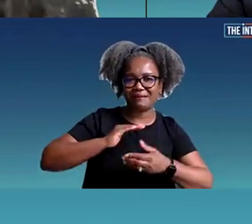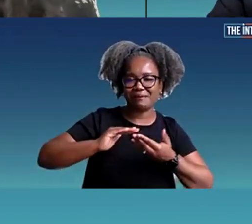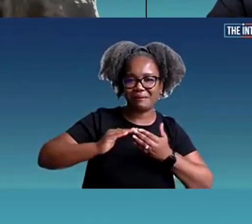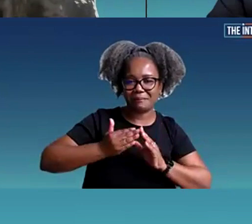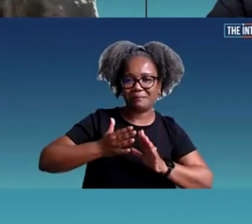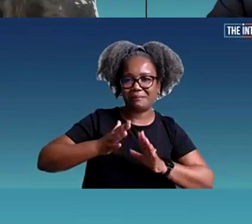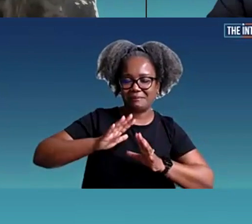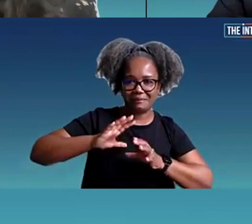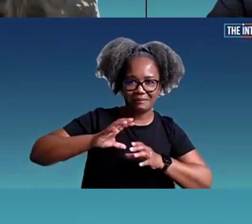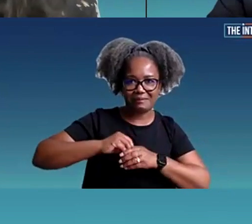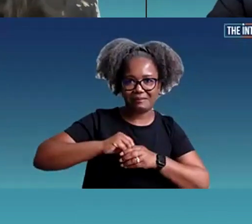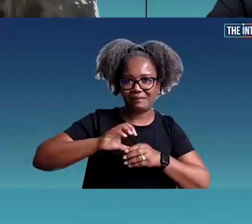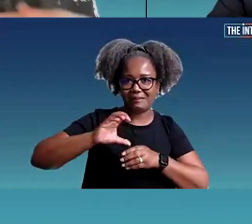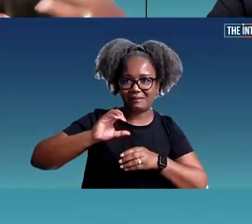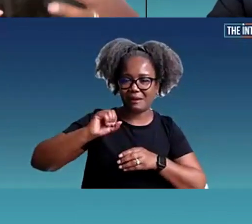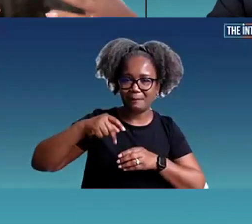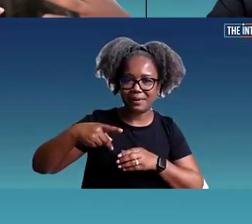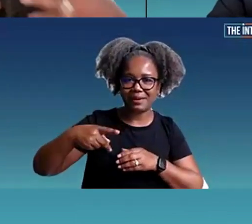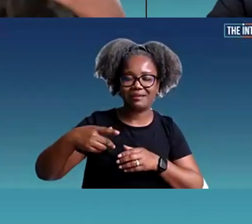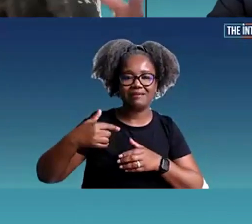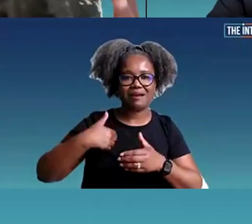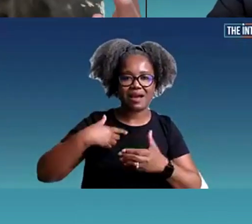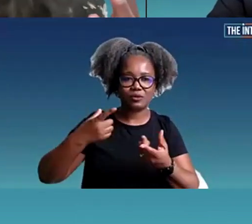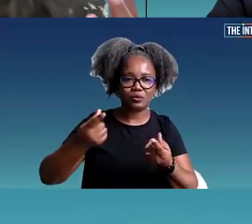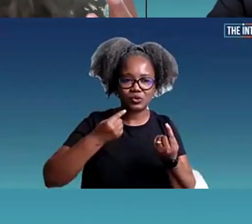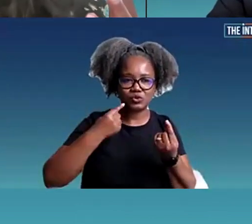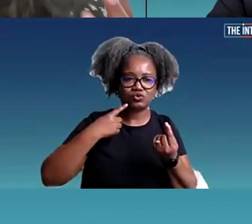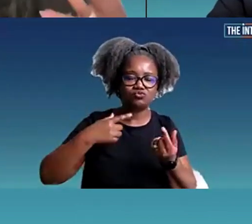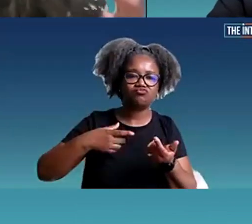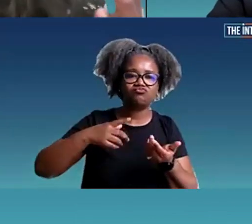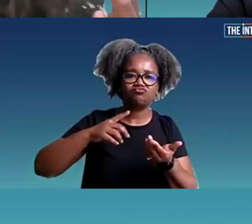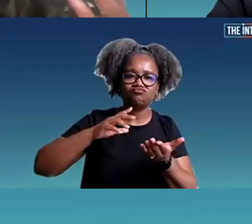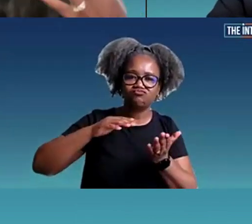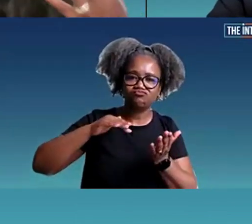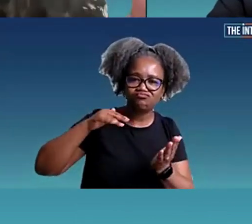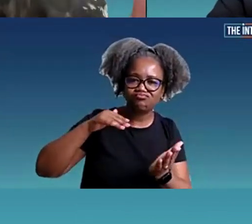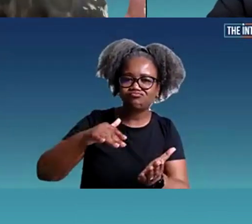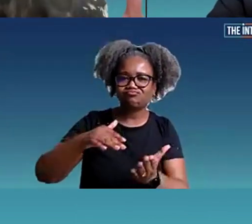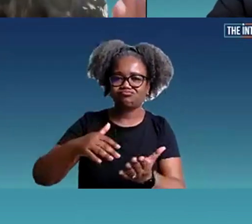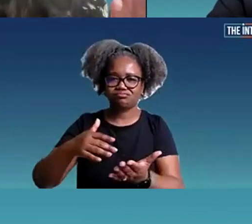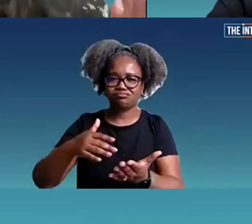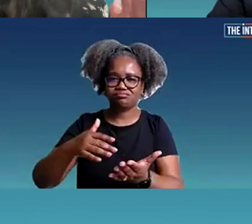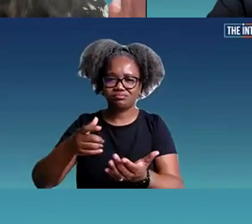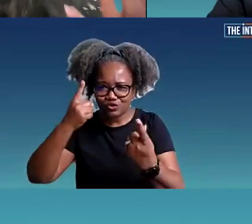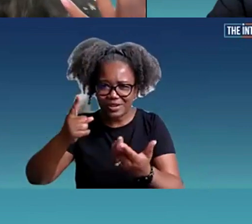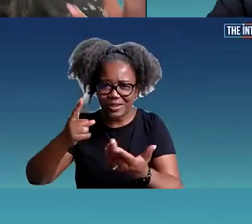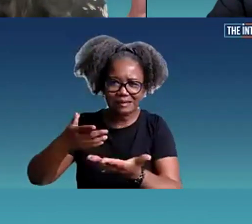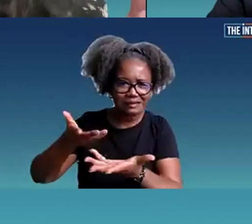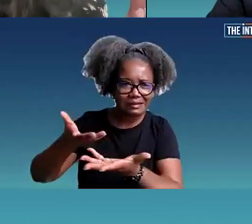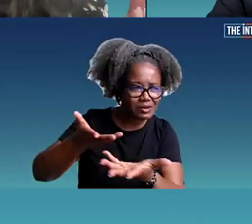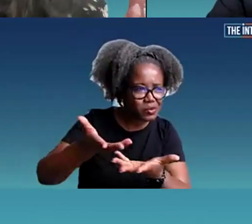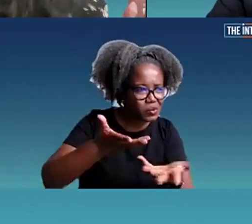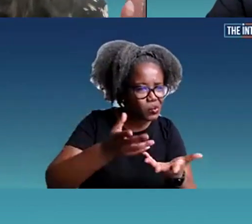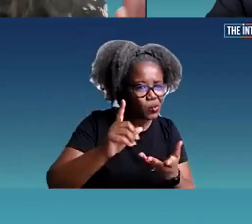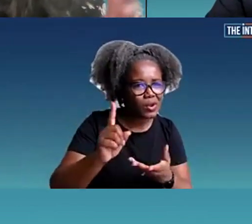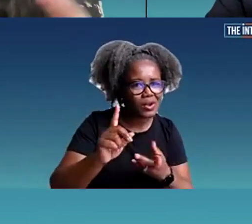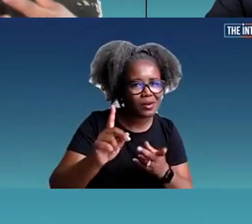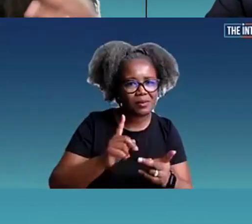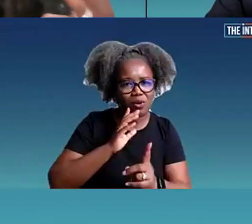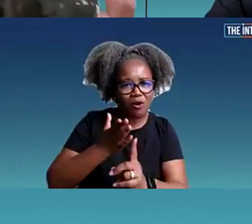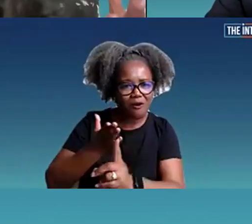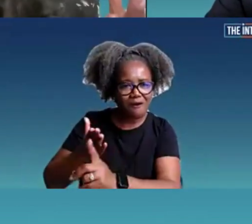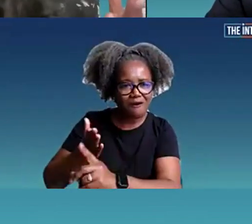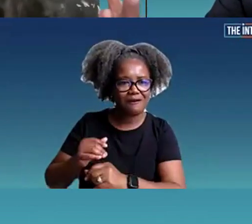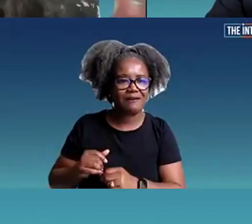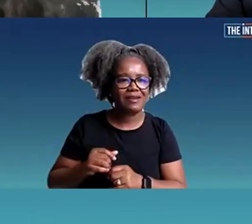understand where the opportunities are. The other, I will say, is the power of community partners, community-based organizations.